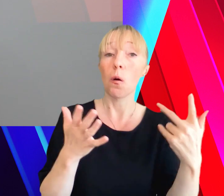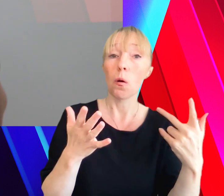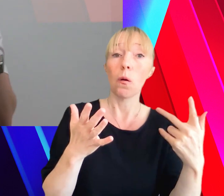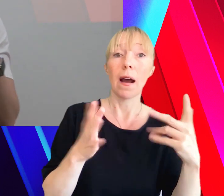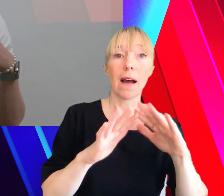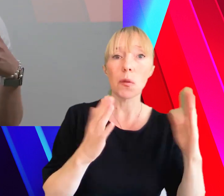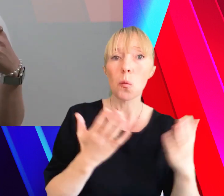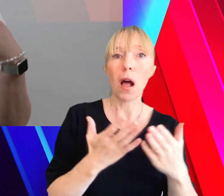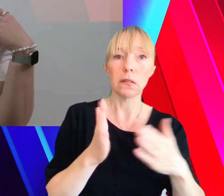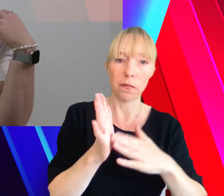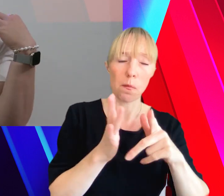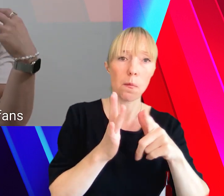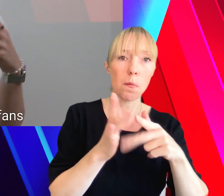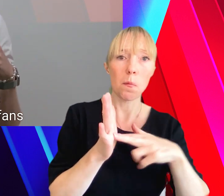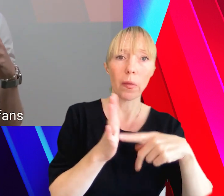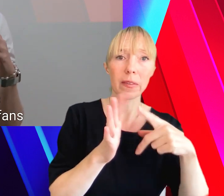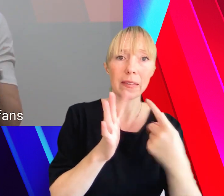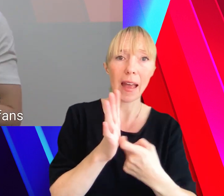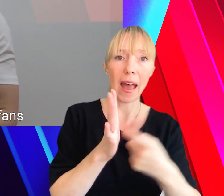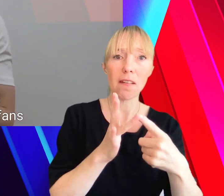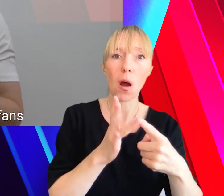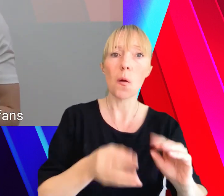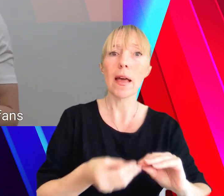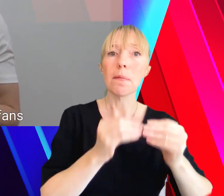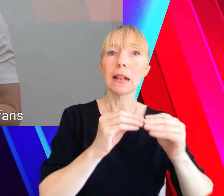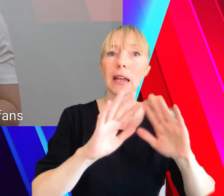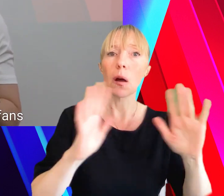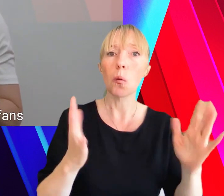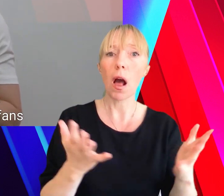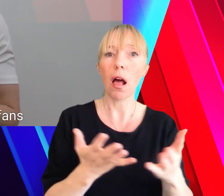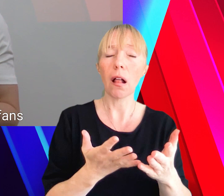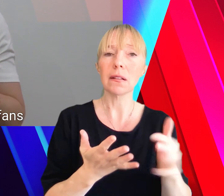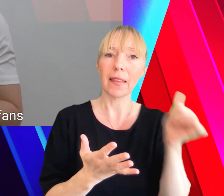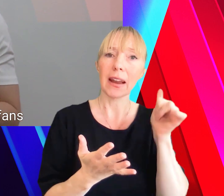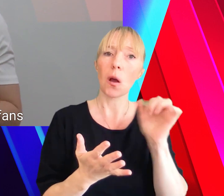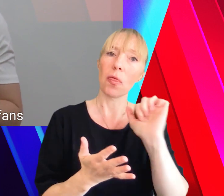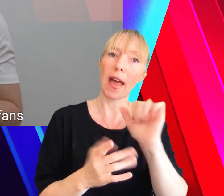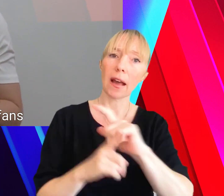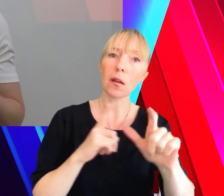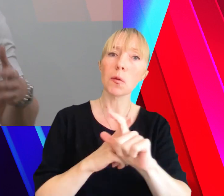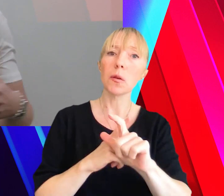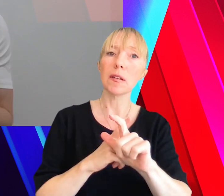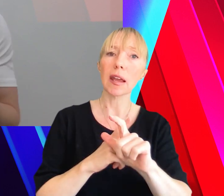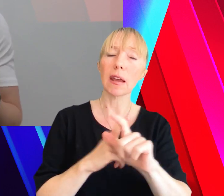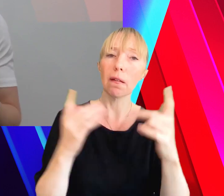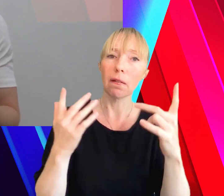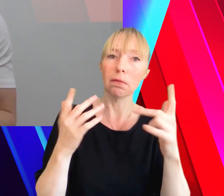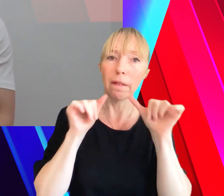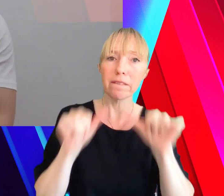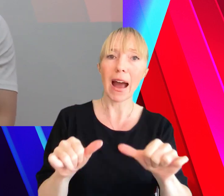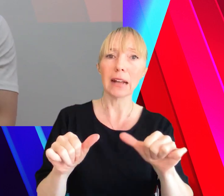X has like this world of Montero. It's like they're building these worlds because they know their community of fans who interact with